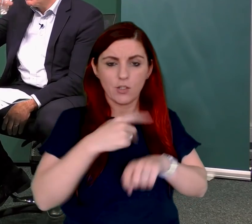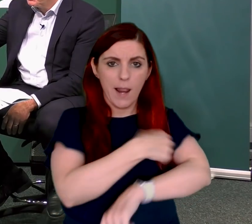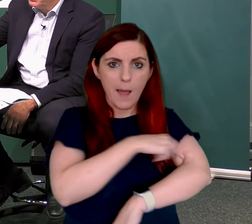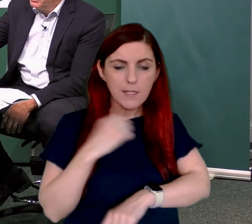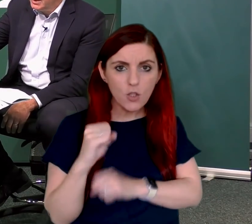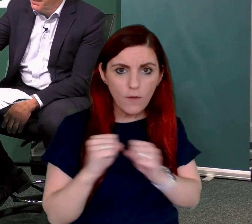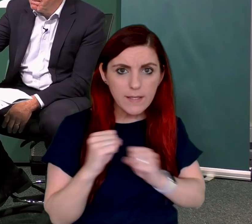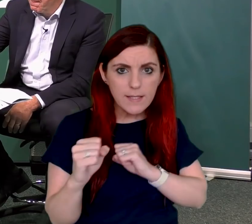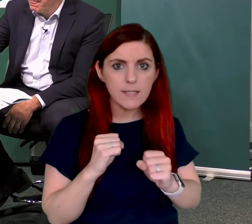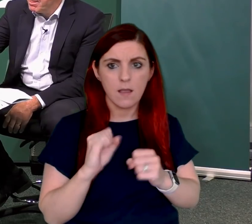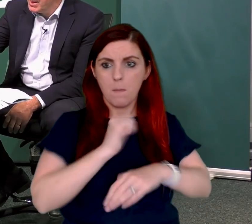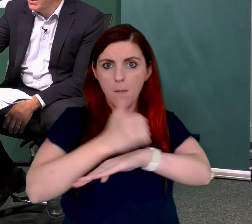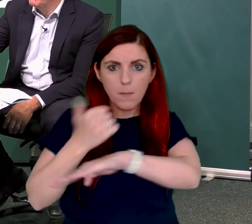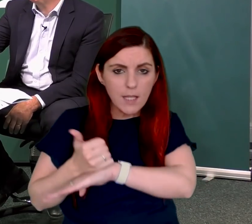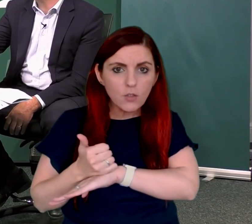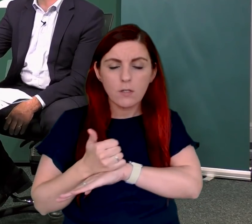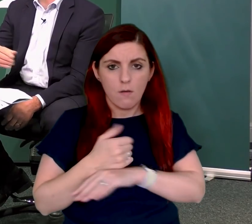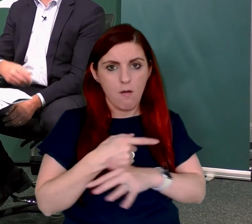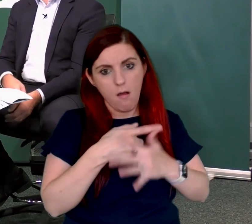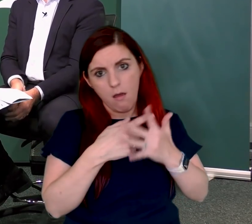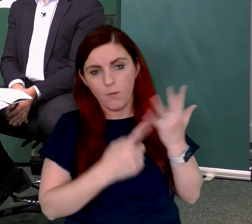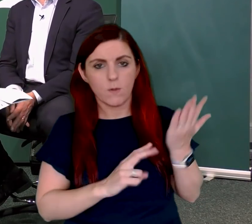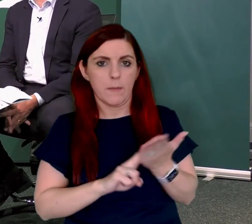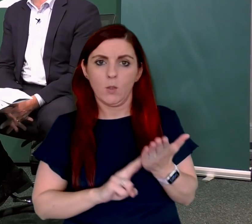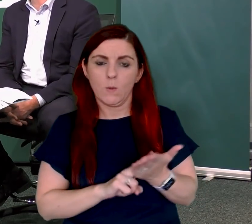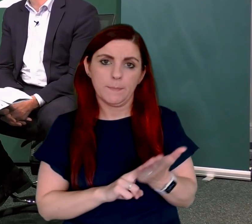swabbing teams from the community. They're all in-house.